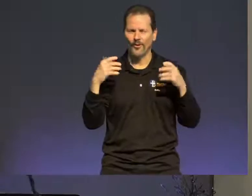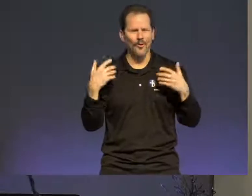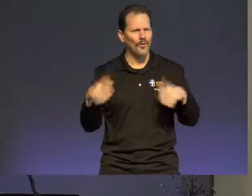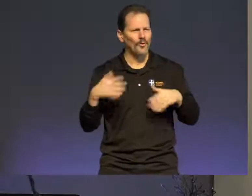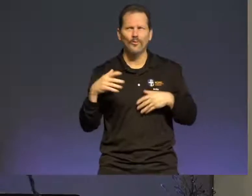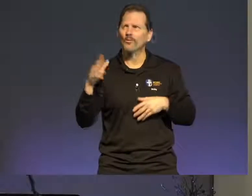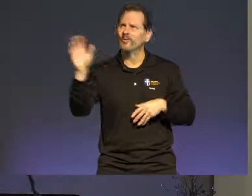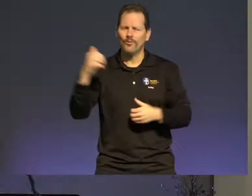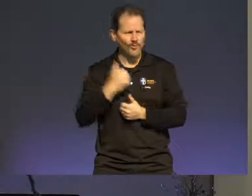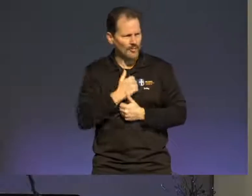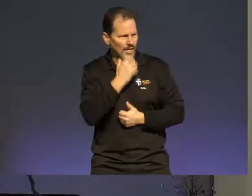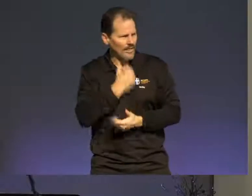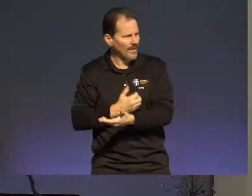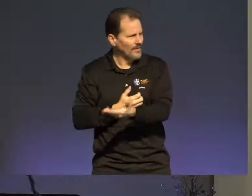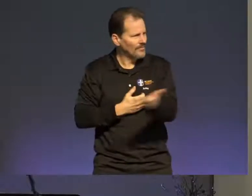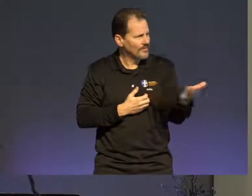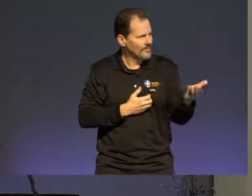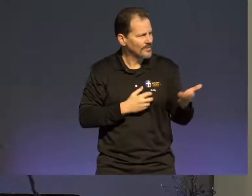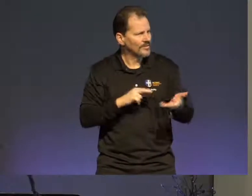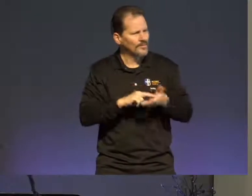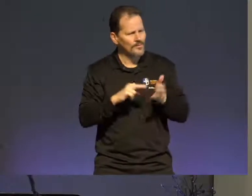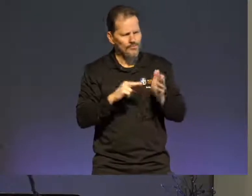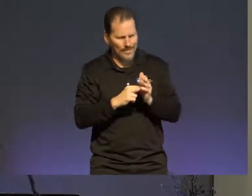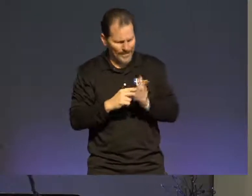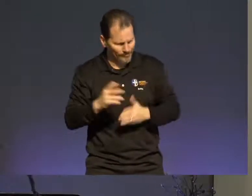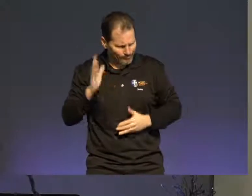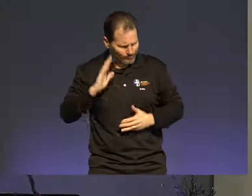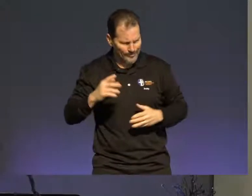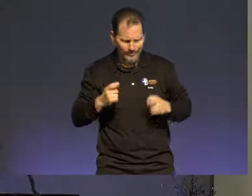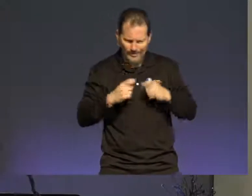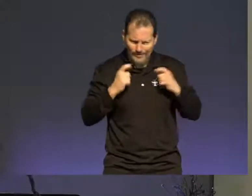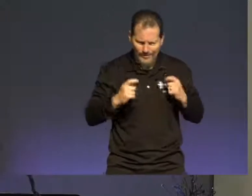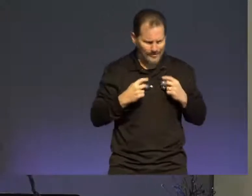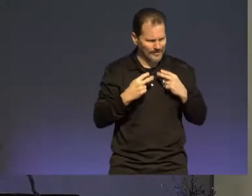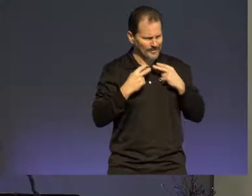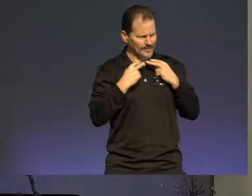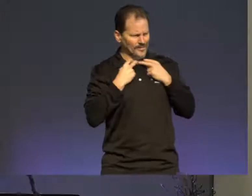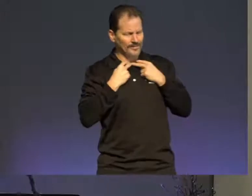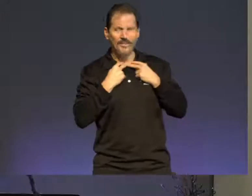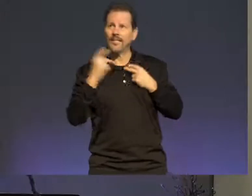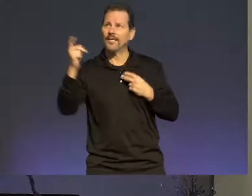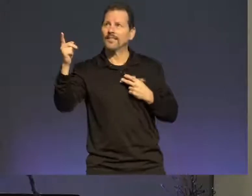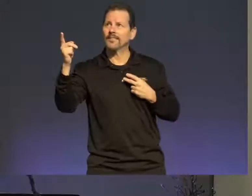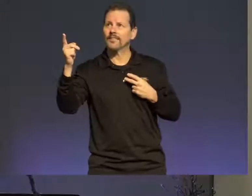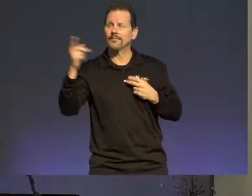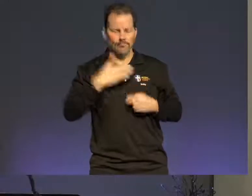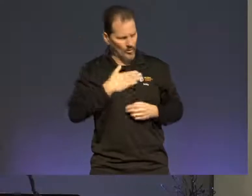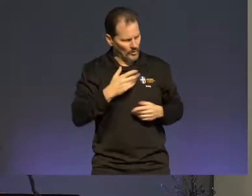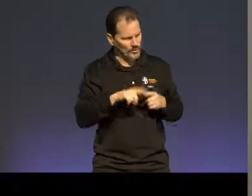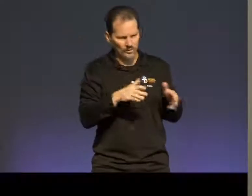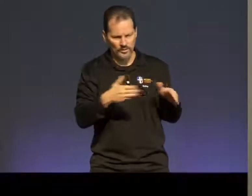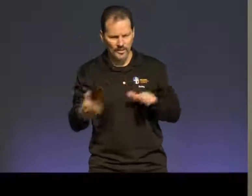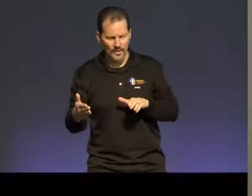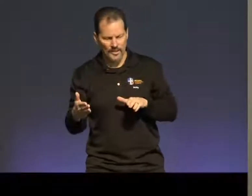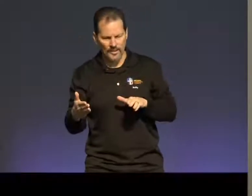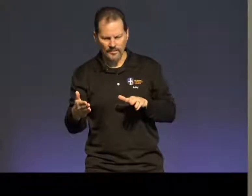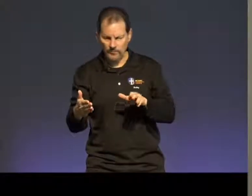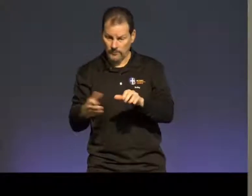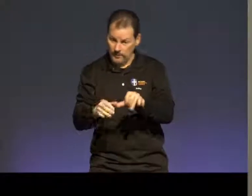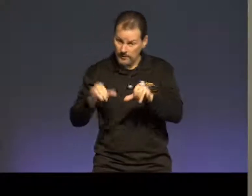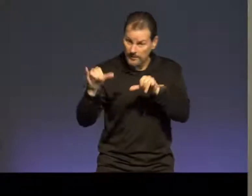sinners, Christ died for us. But Lord, we thank you that he didn't stay dead, that he rose, and Lord, that we have a living